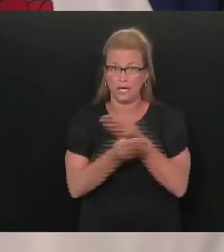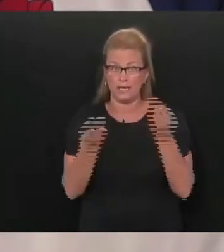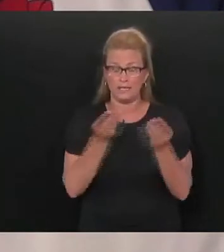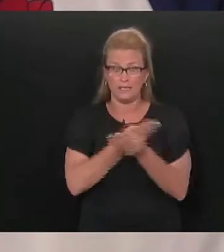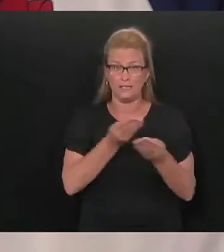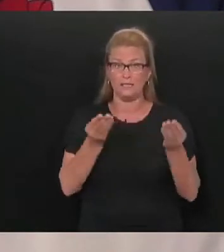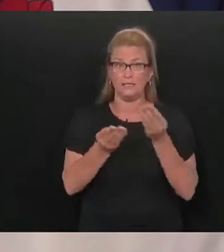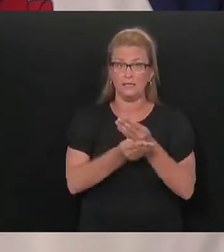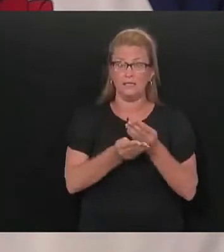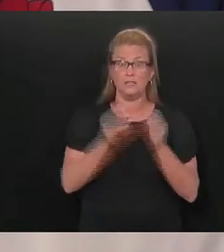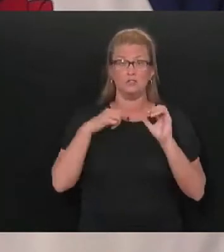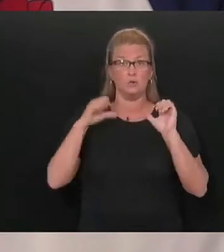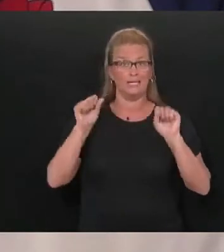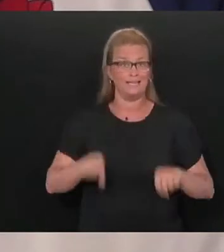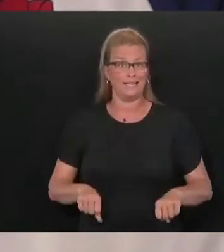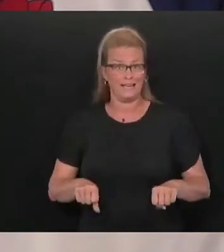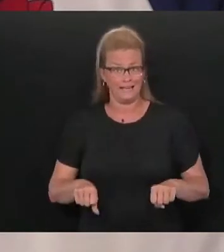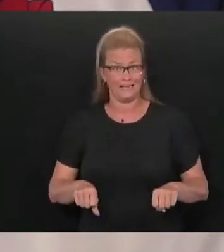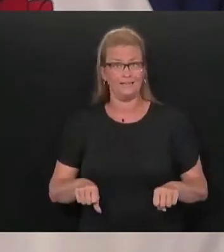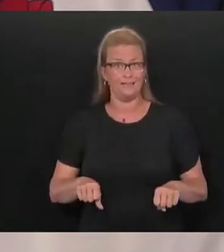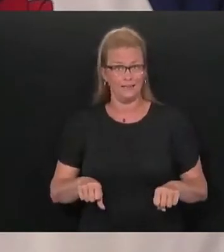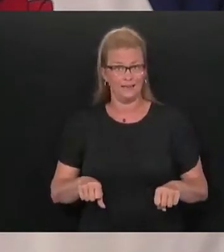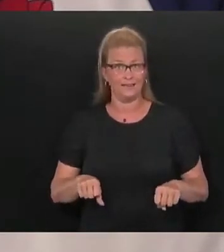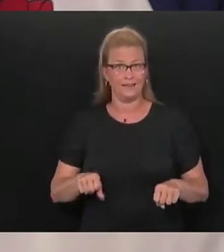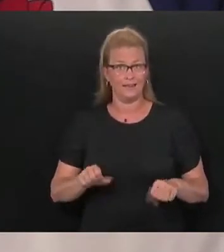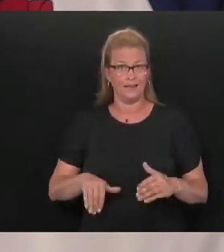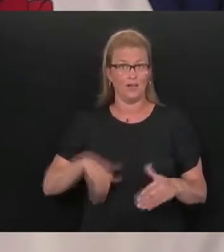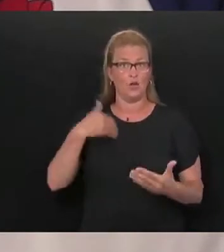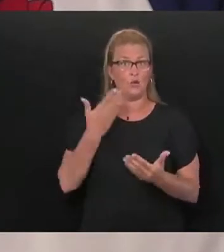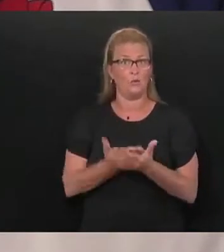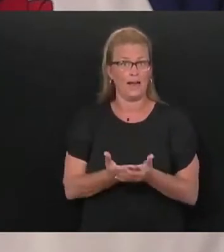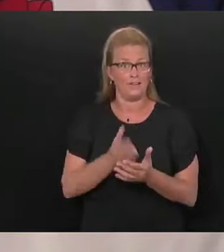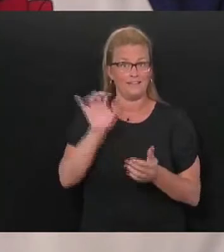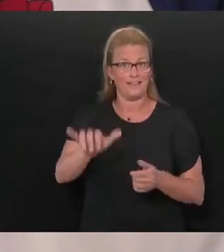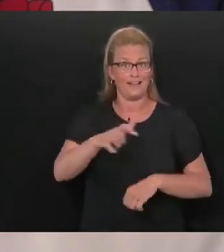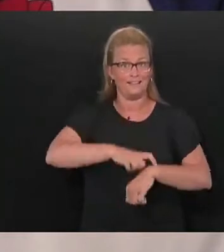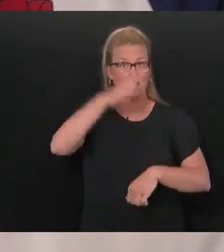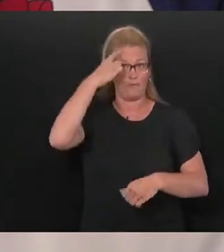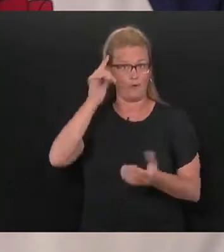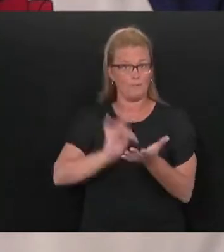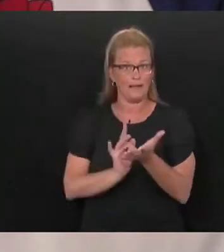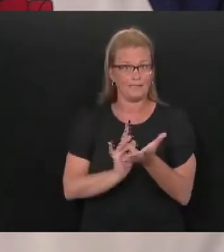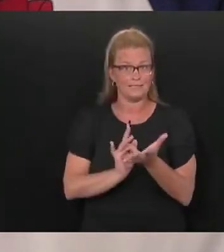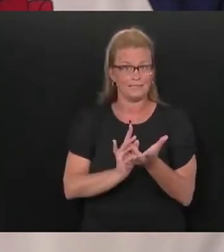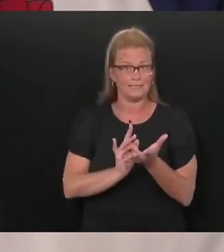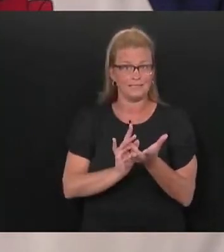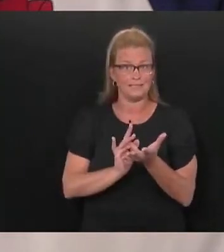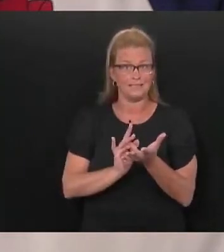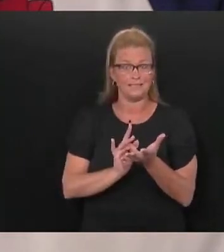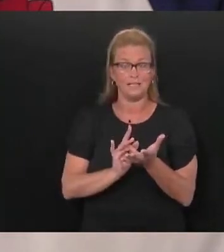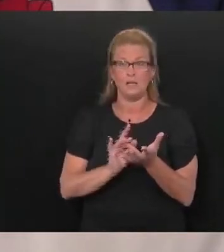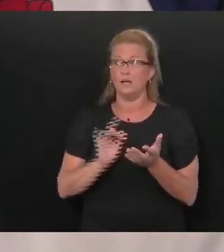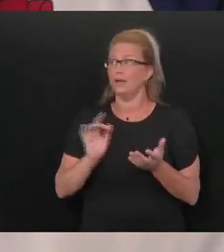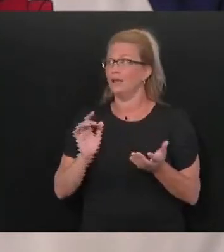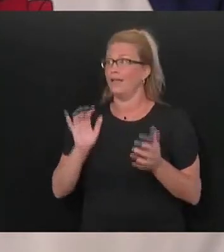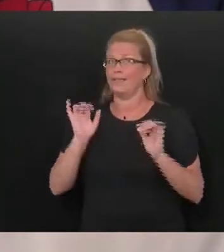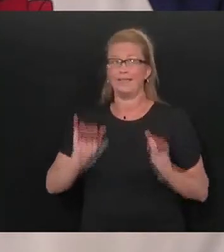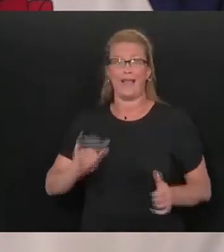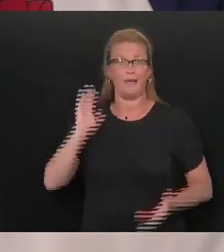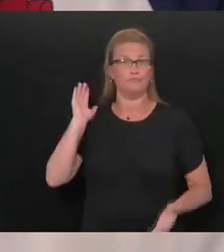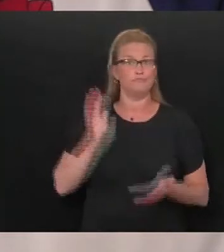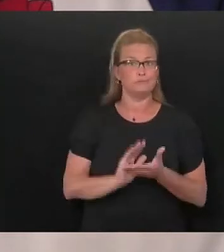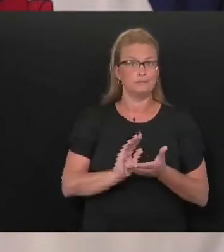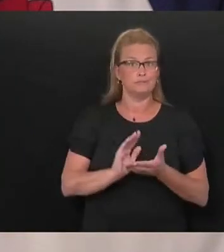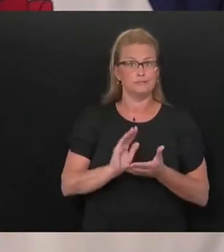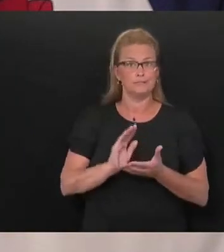for us to be able to get to that medicine that suppresses or the medicine that is the vaccine